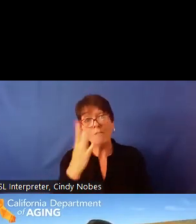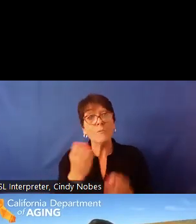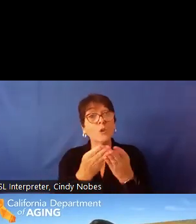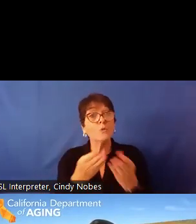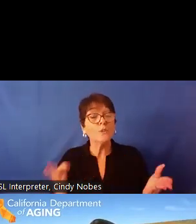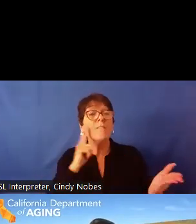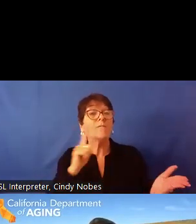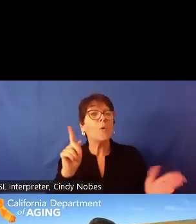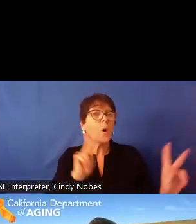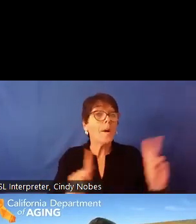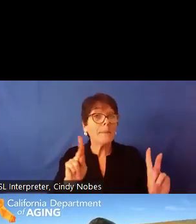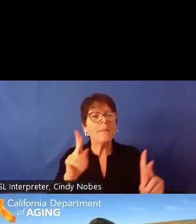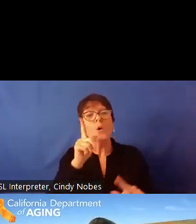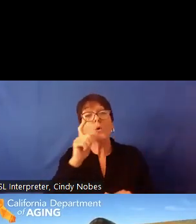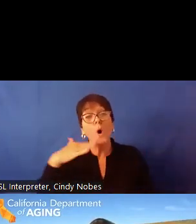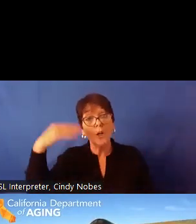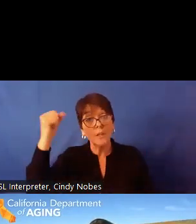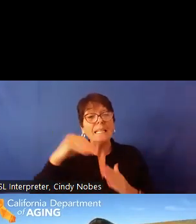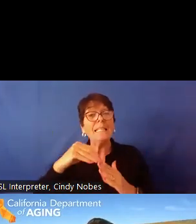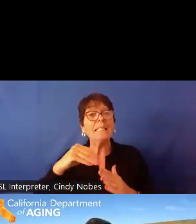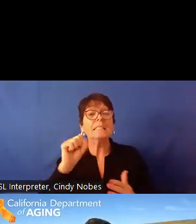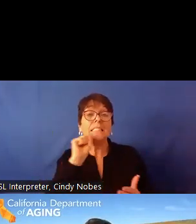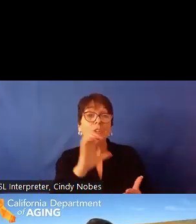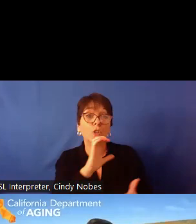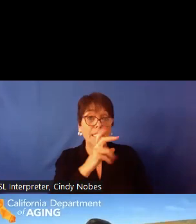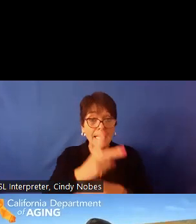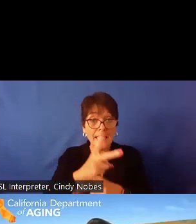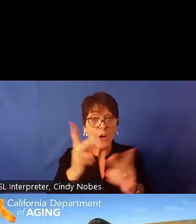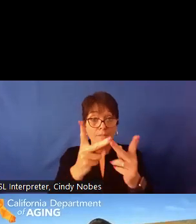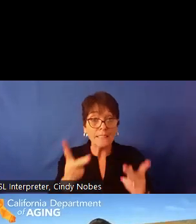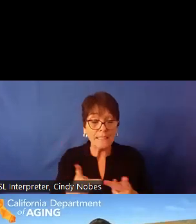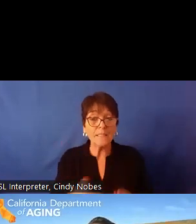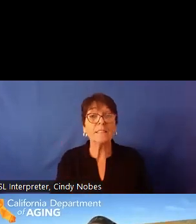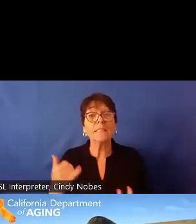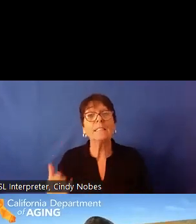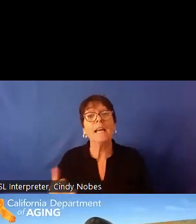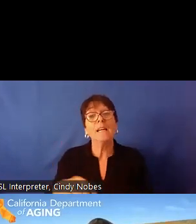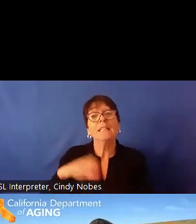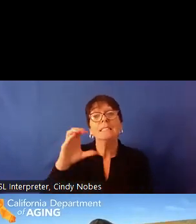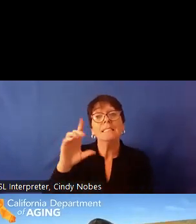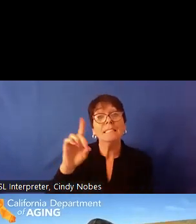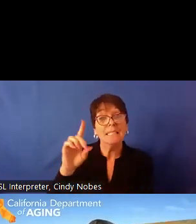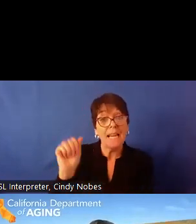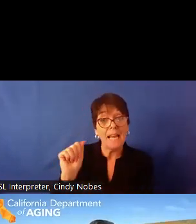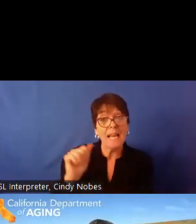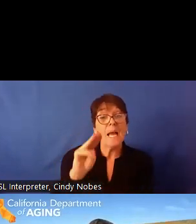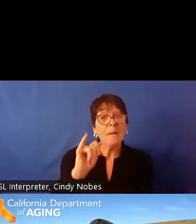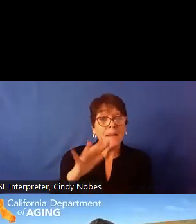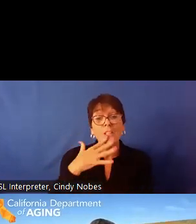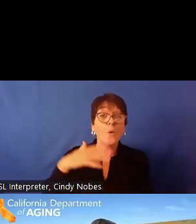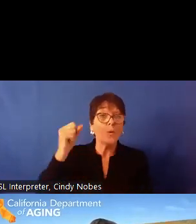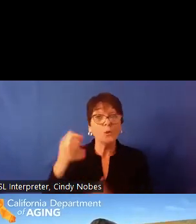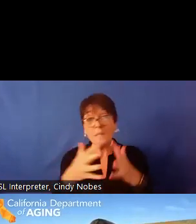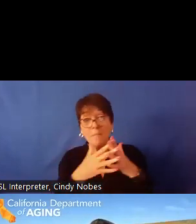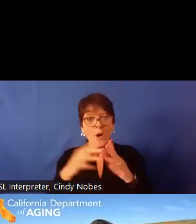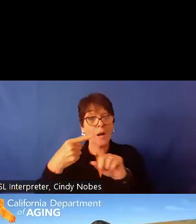for adult and senior care facilities. Moving on to CDA's resources. So May is Older Americans Month, and